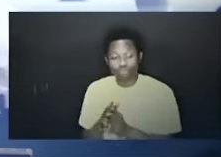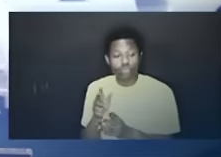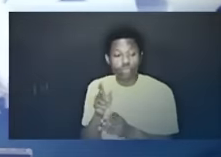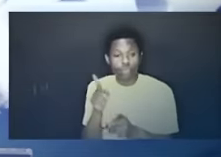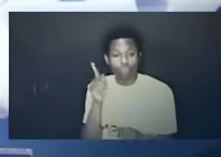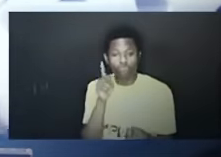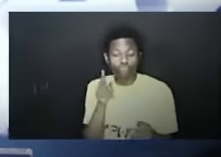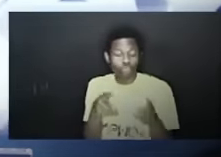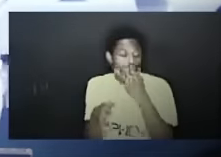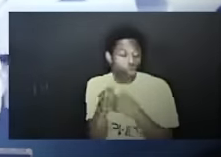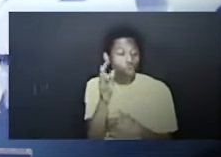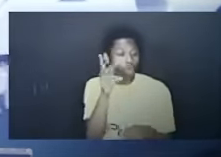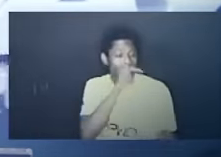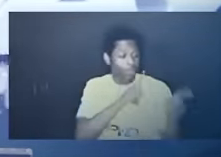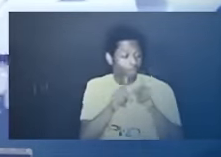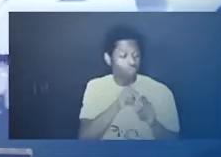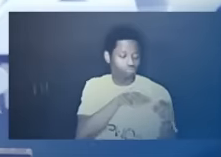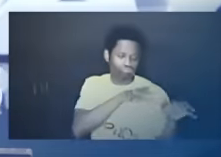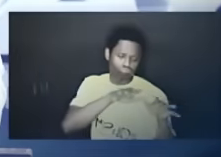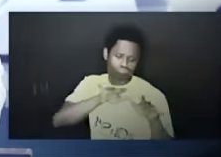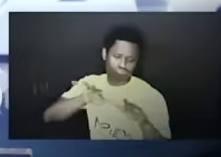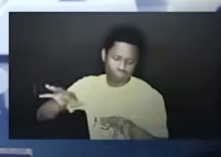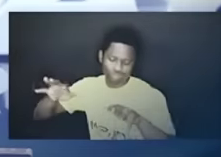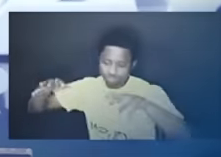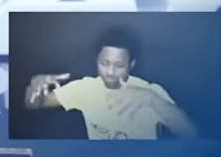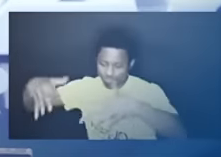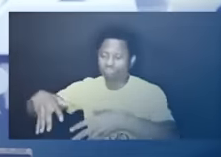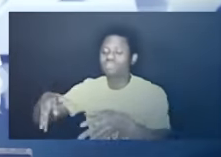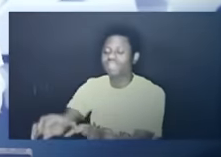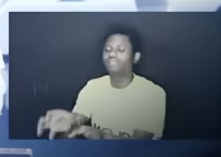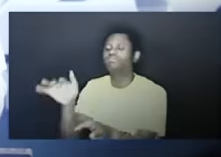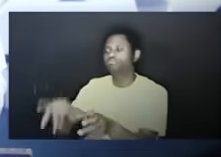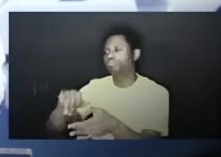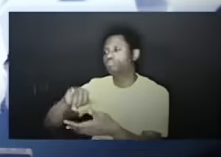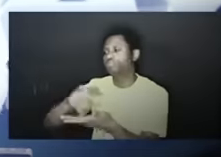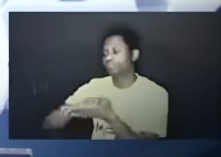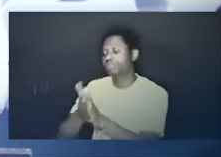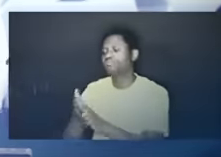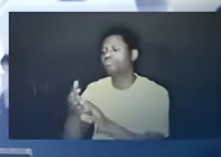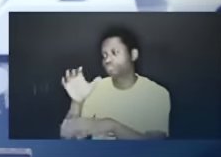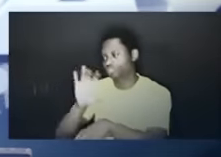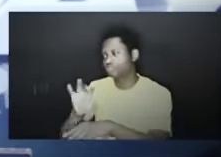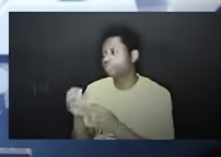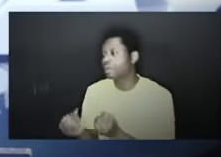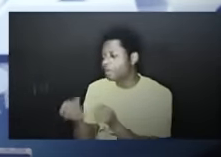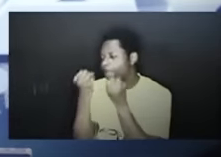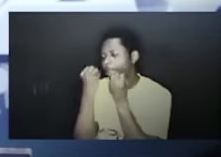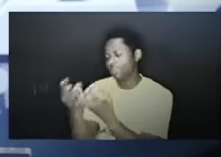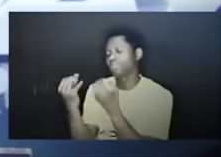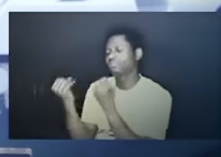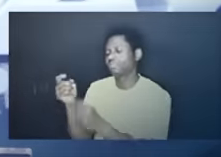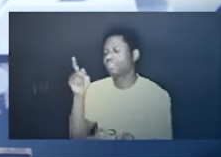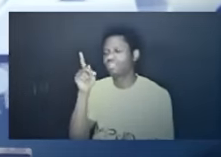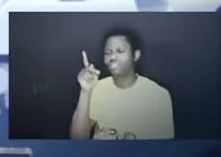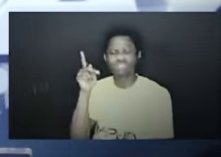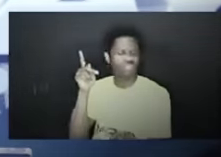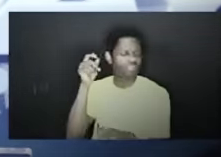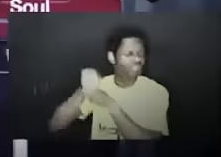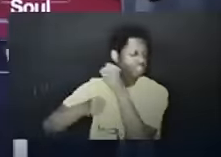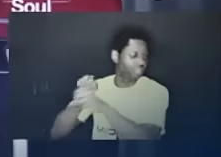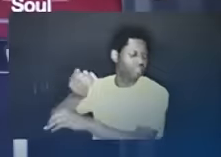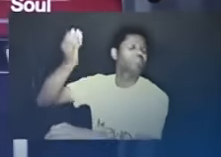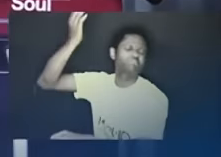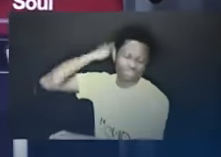what we call the church, has been many years before our generation.